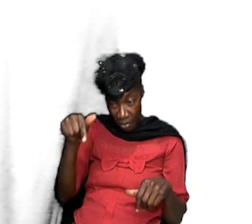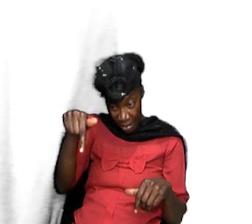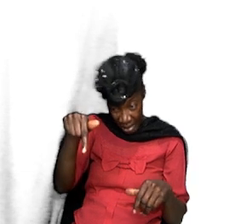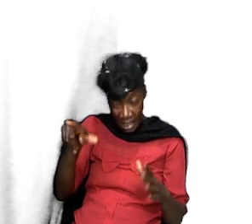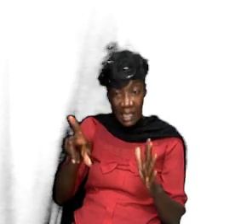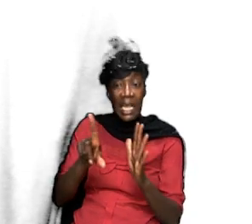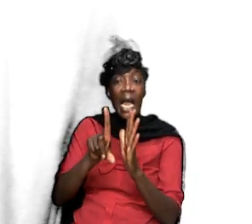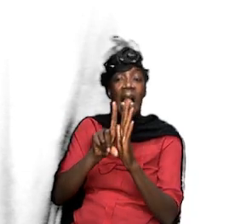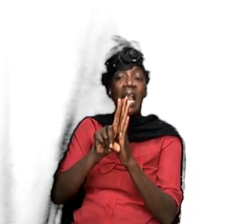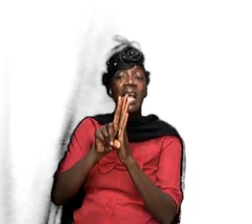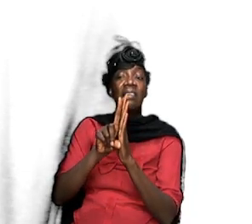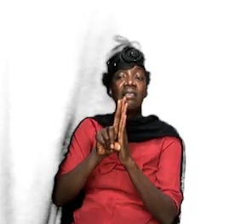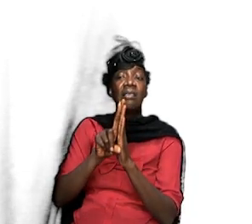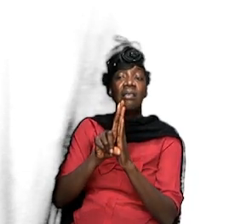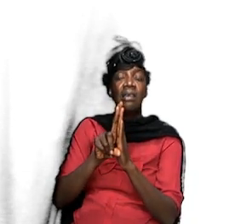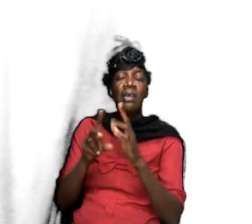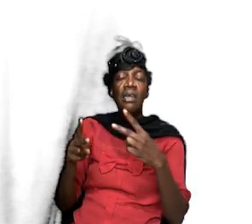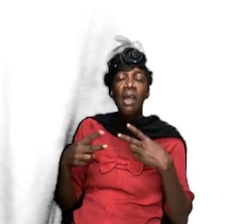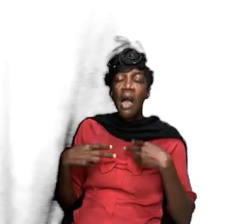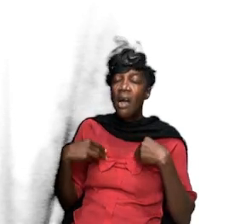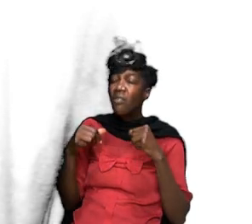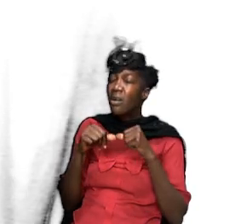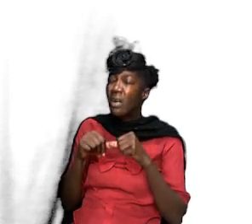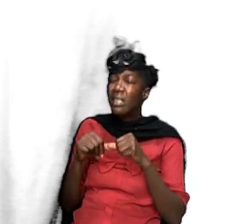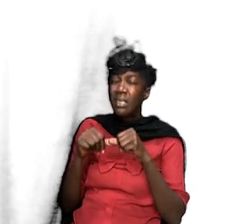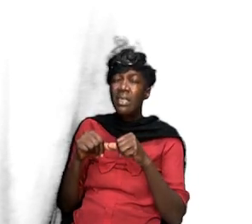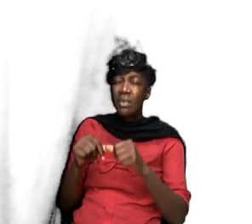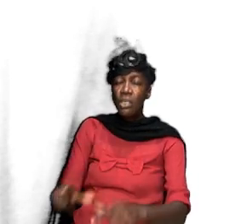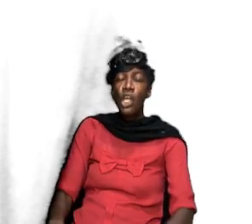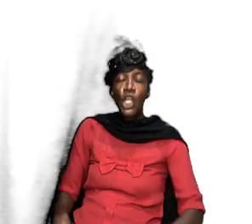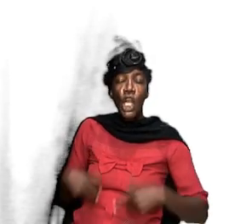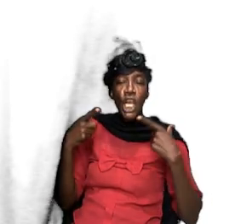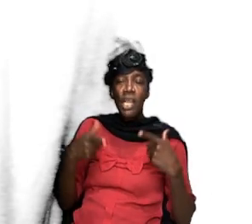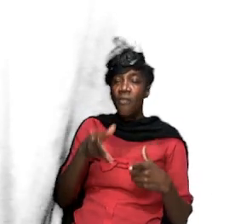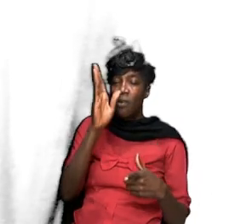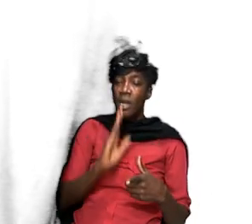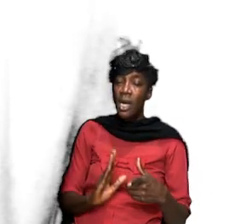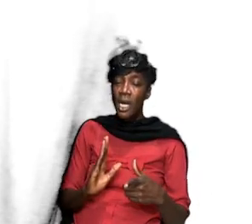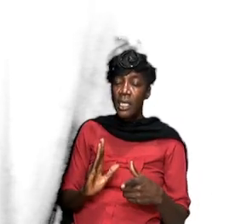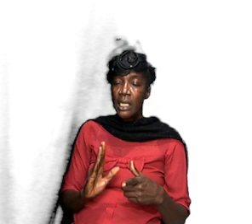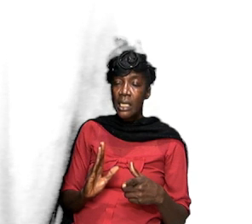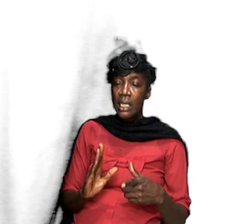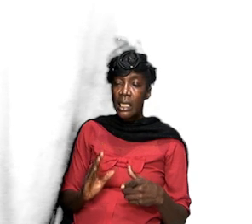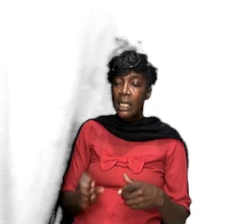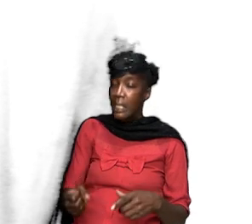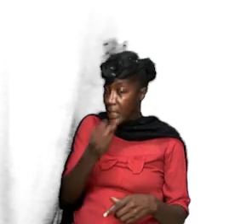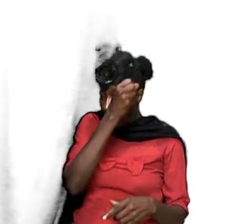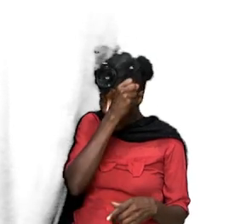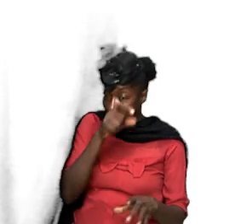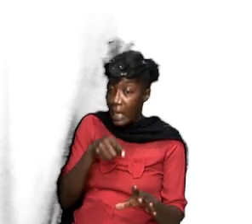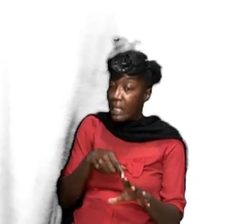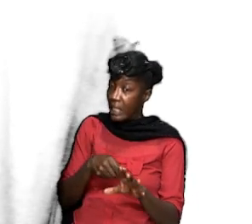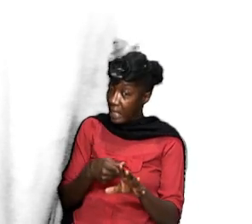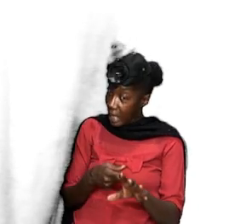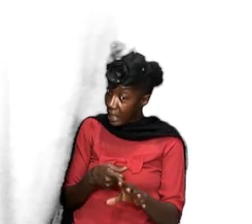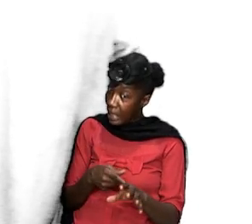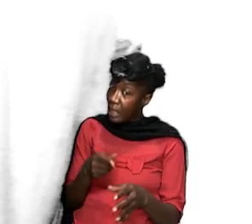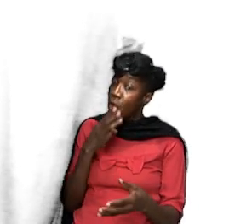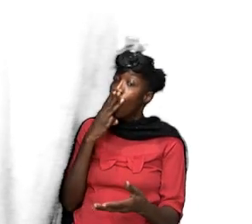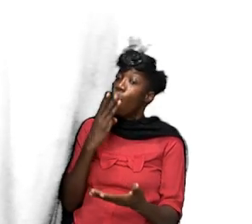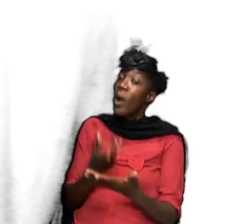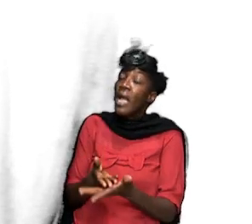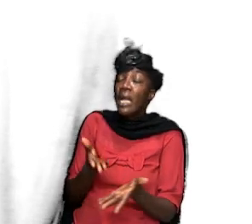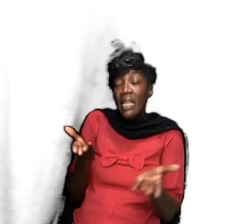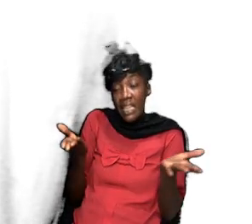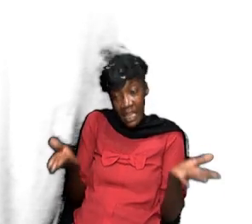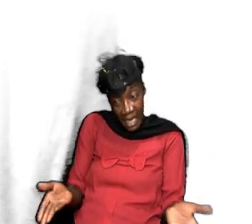right, to have a determination to live for God, because Saul started out well, but then something happened